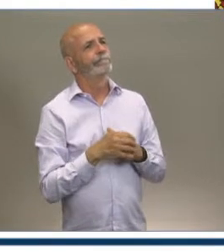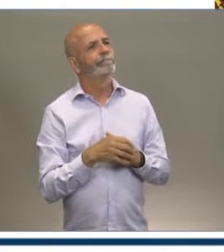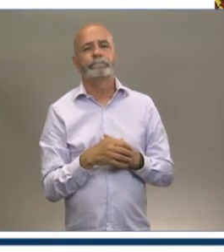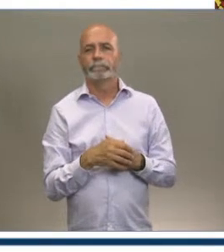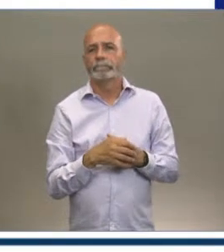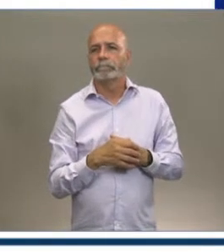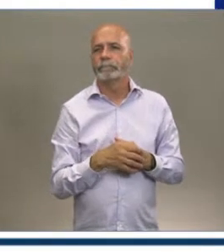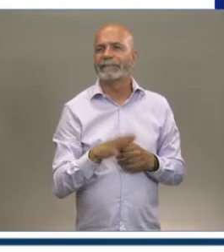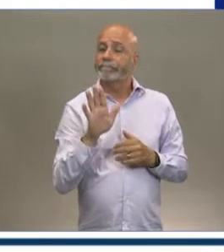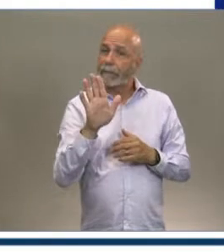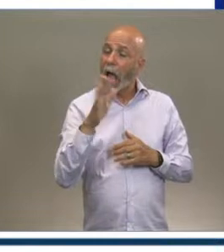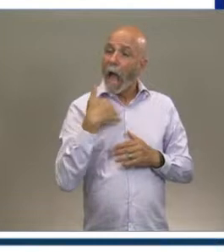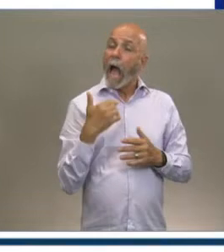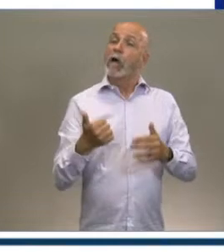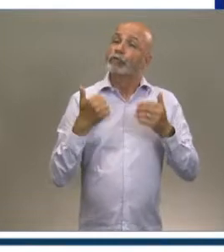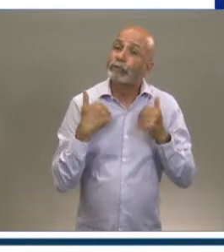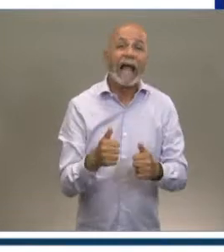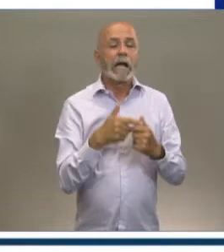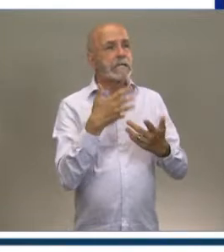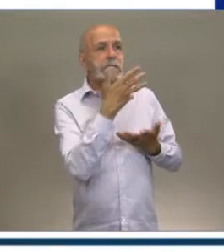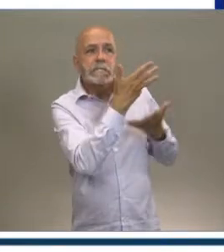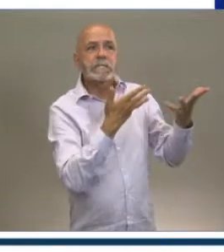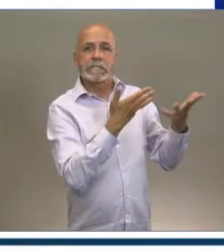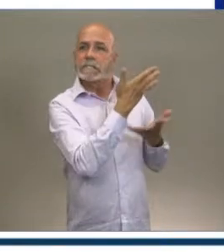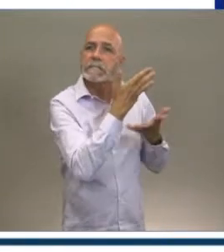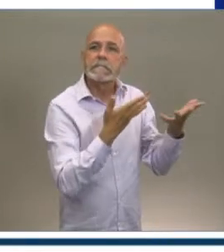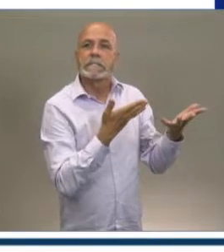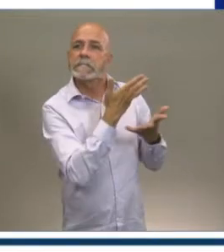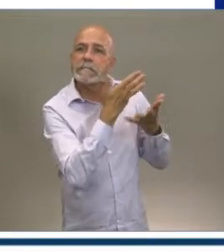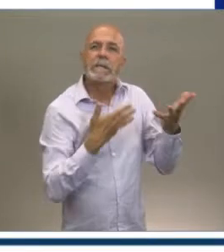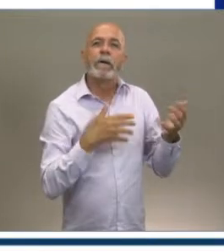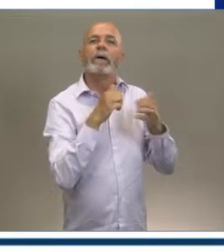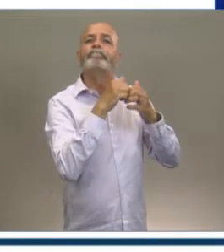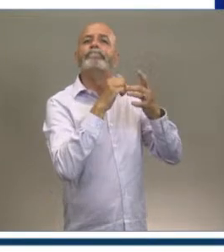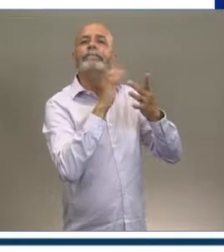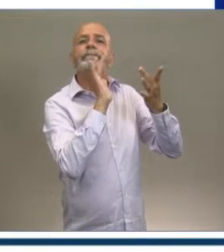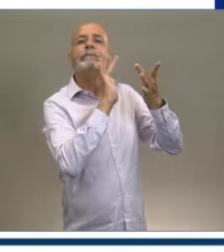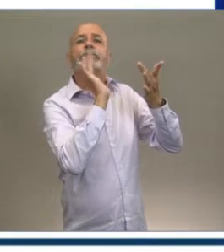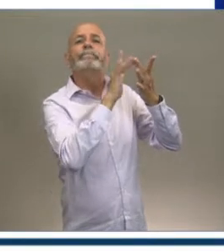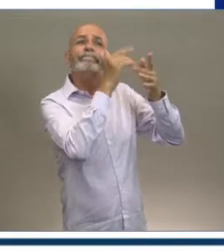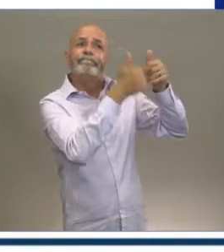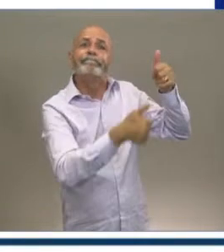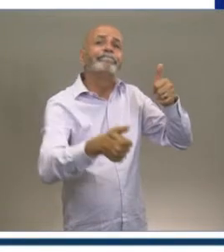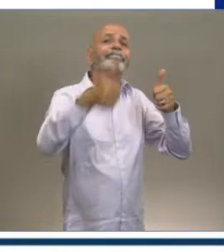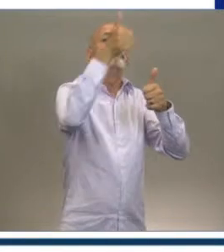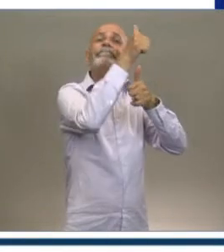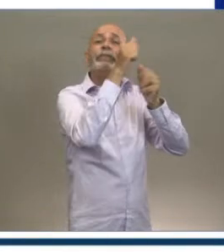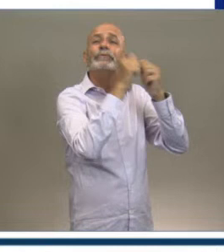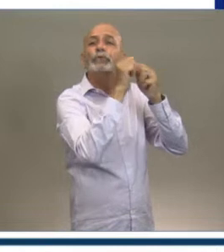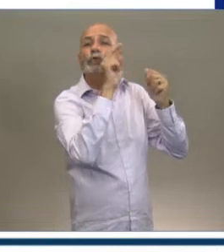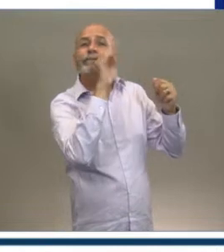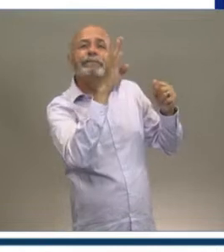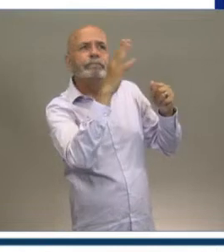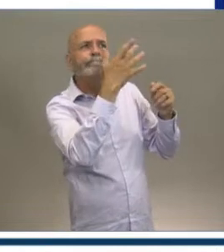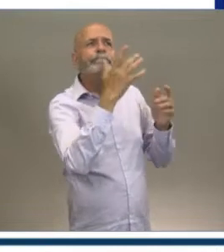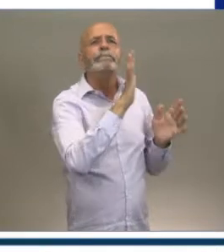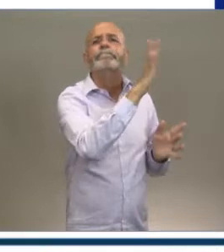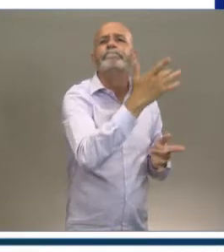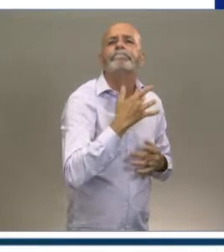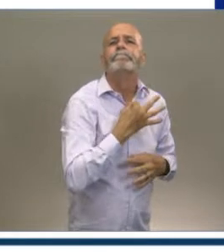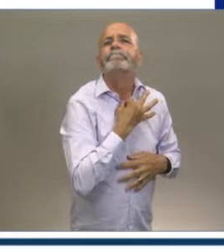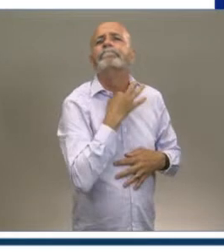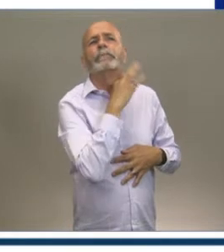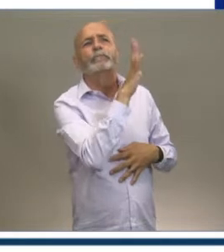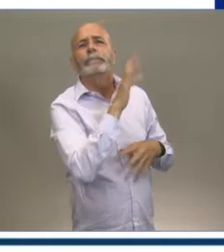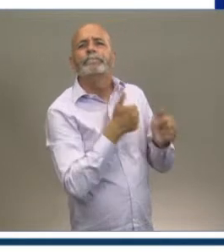I tried to get a hold of the New Brunswick officials last week. We were hoping to learn more. Myself and